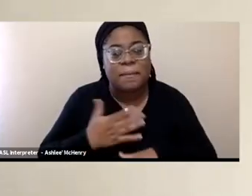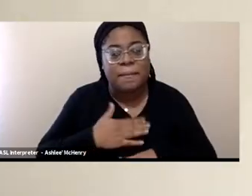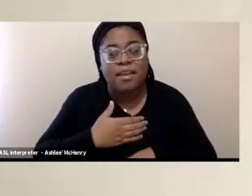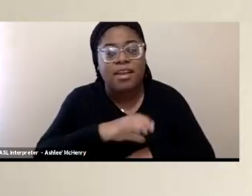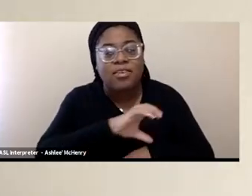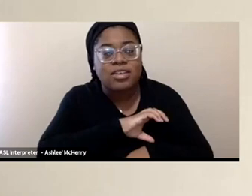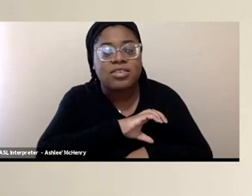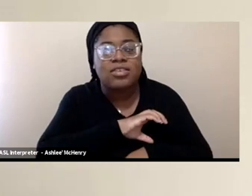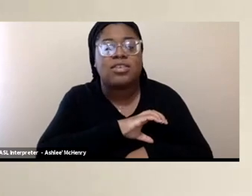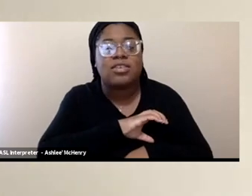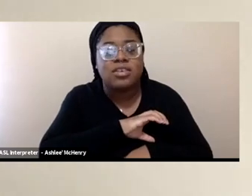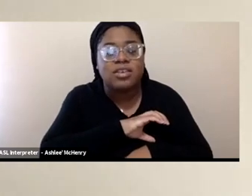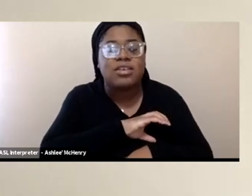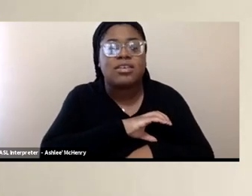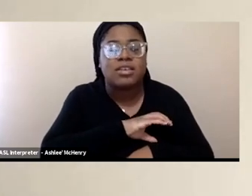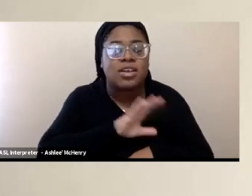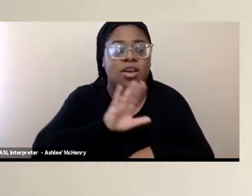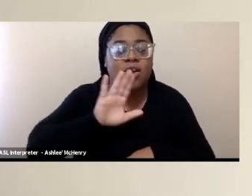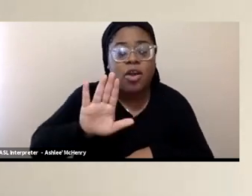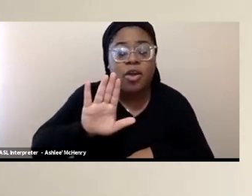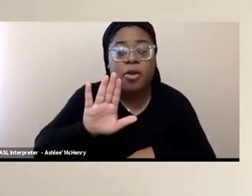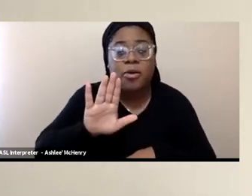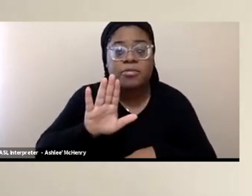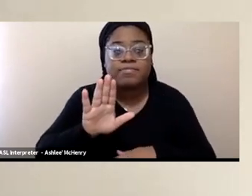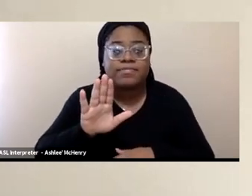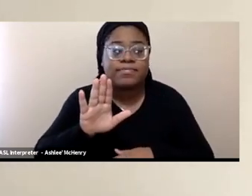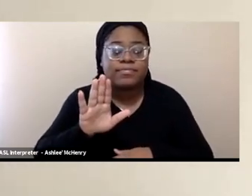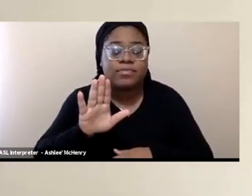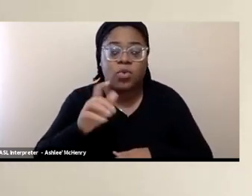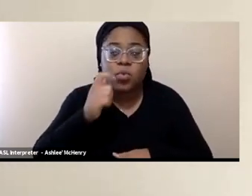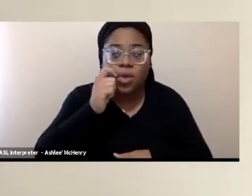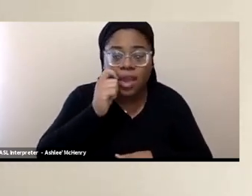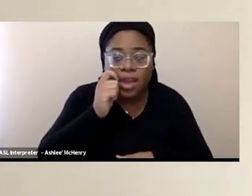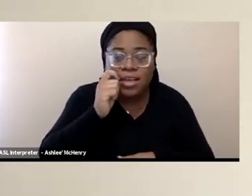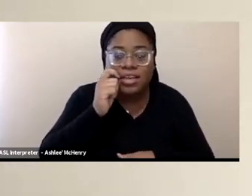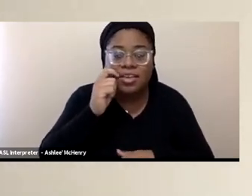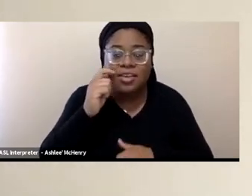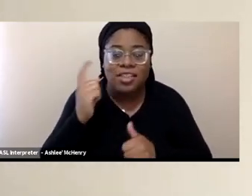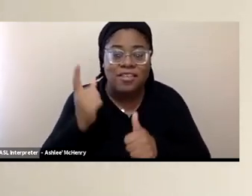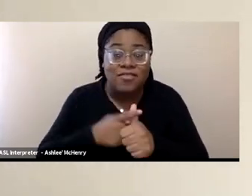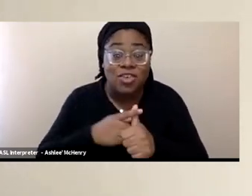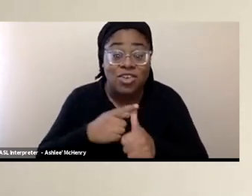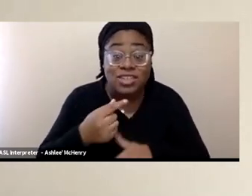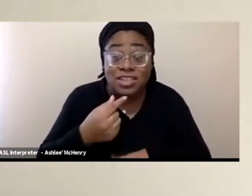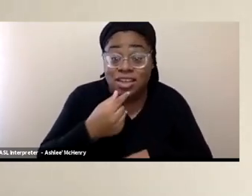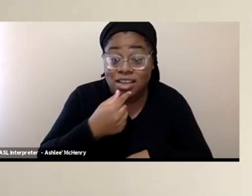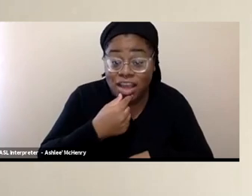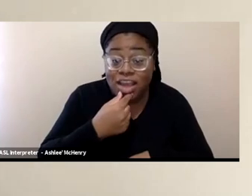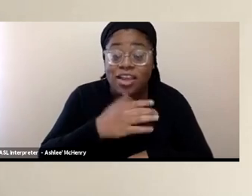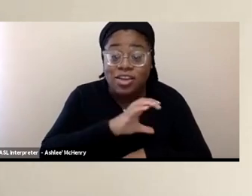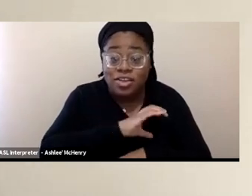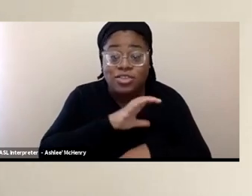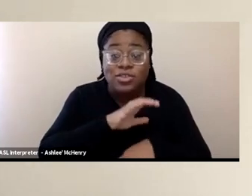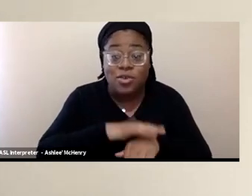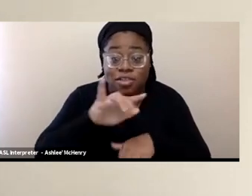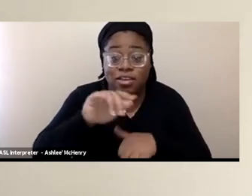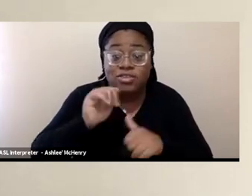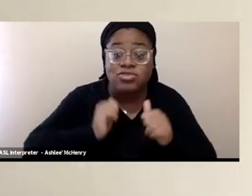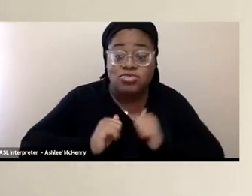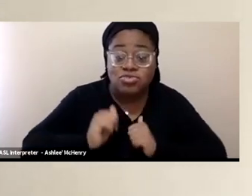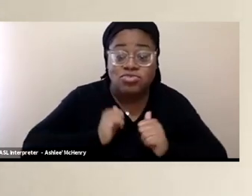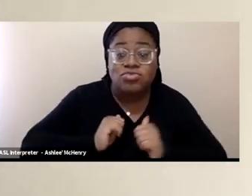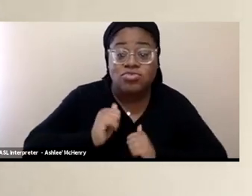her ethnic background. And we had the first gay character on Andy Mack. And so